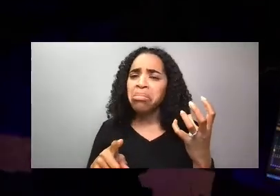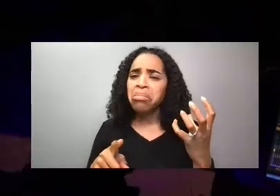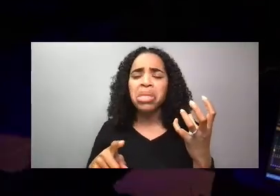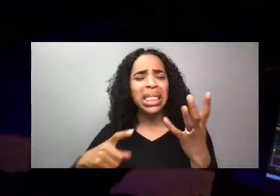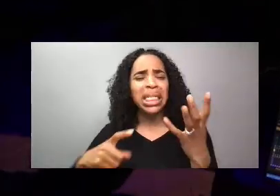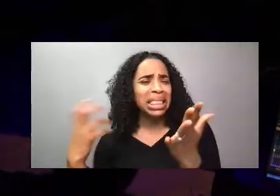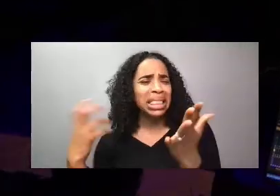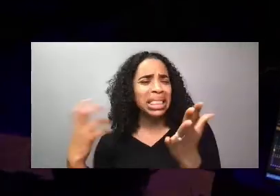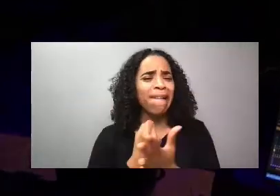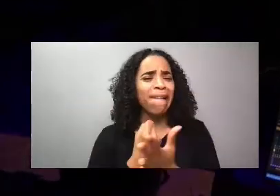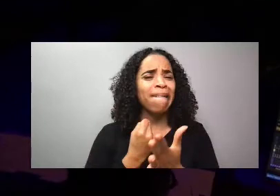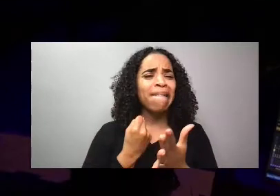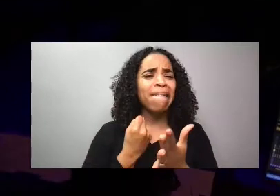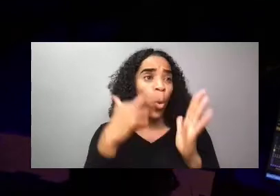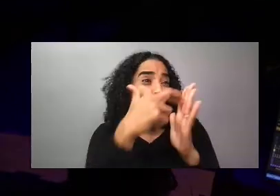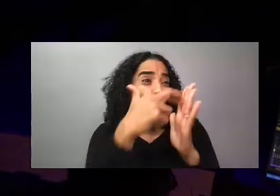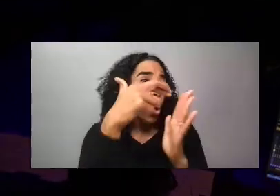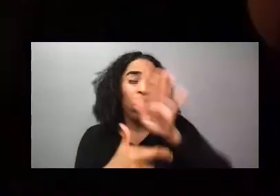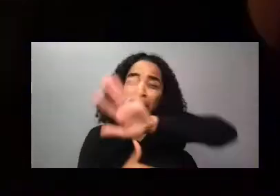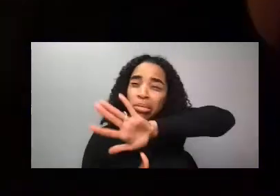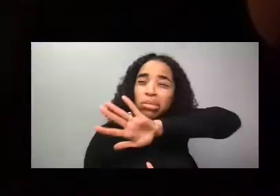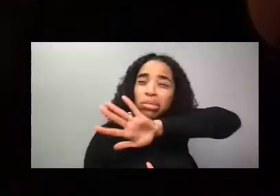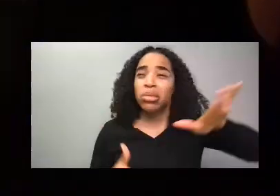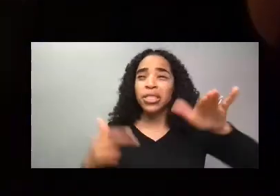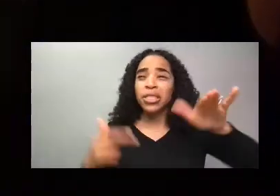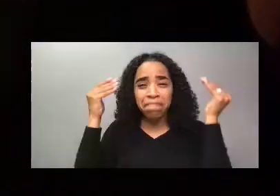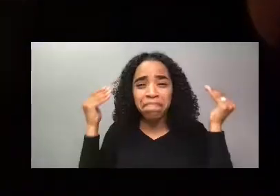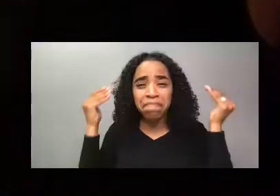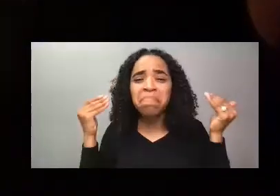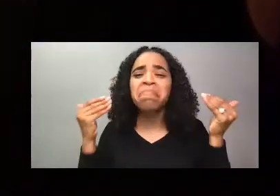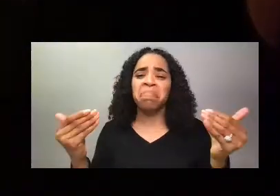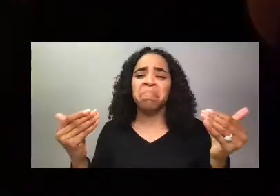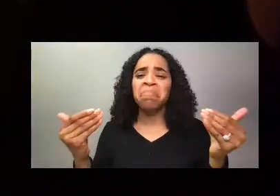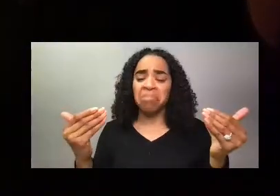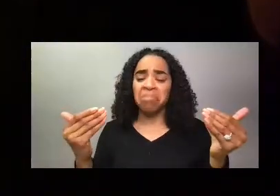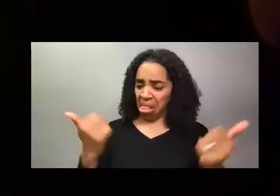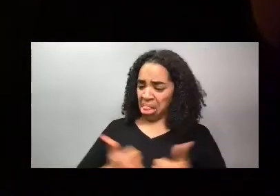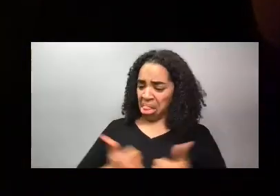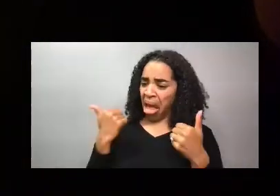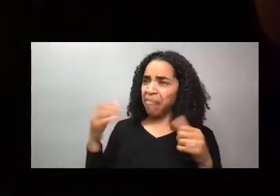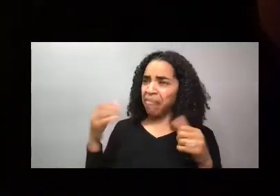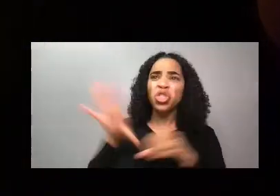the rules, so you can make your shitty life